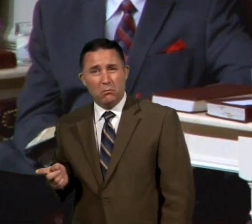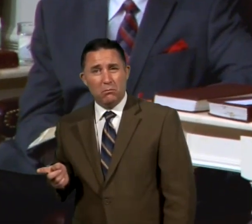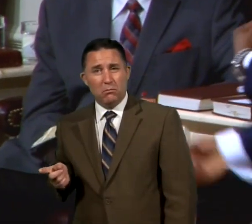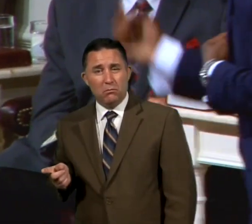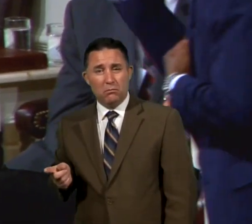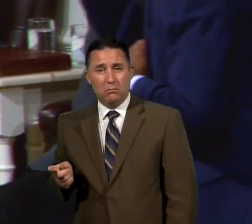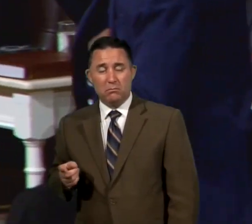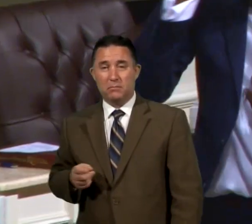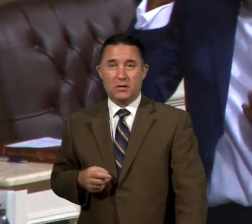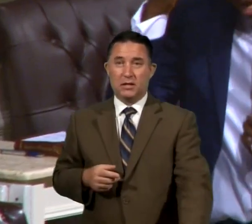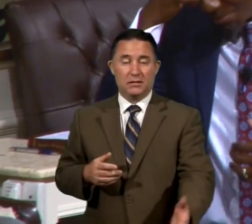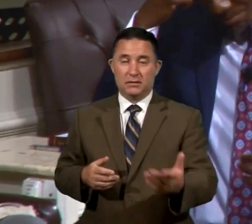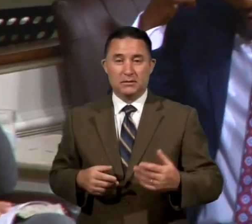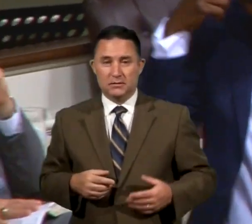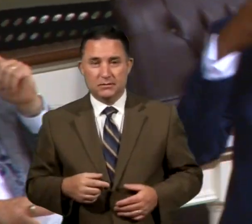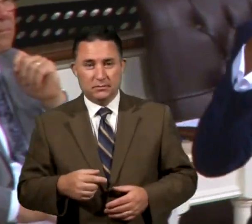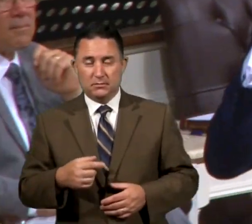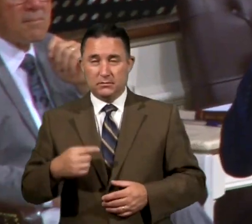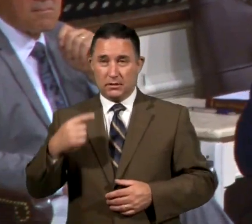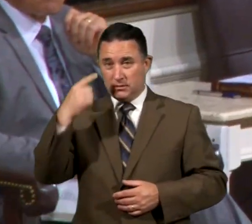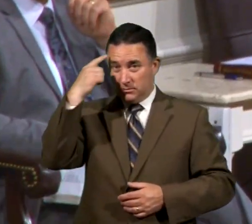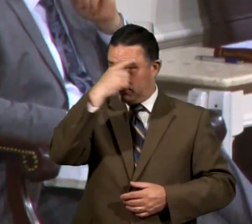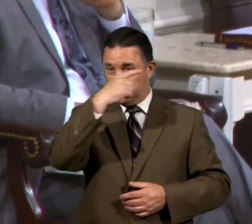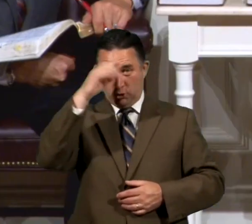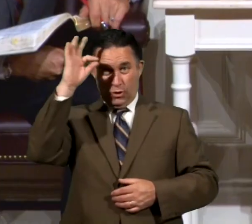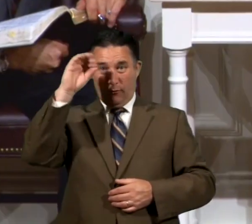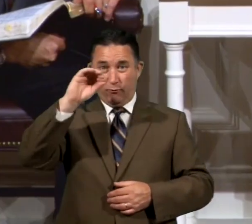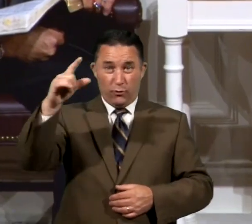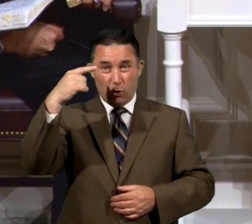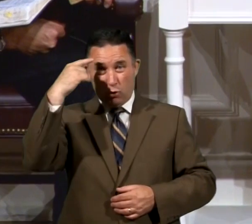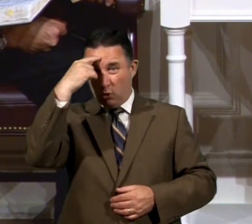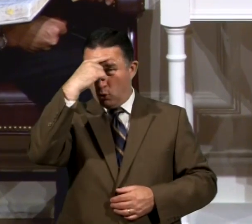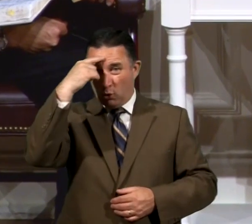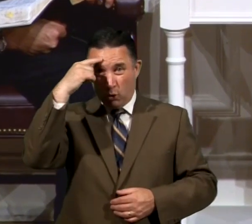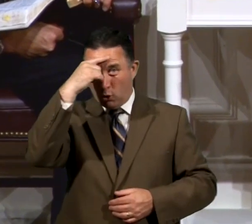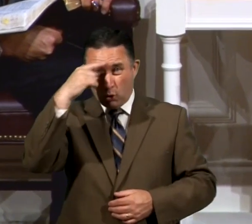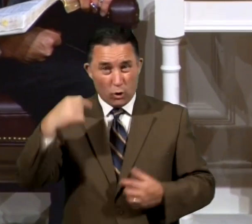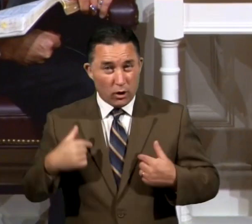I must look like my name, I got Boo Boo the Fool written across my forehead here.